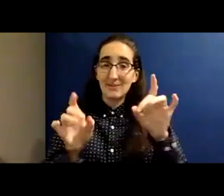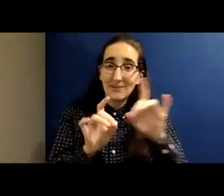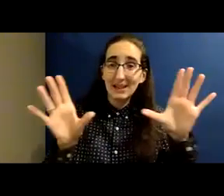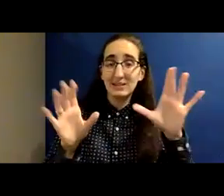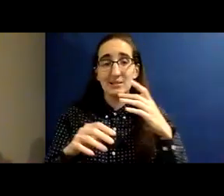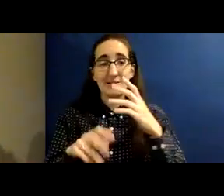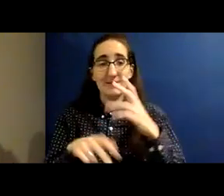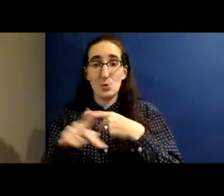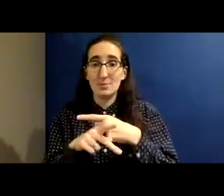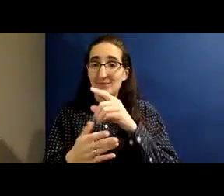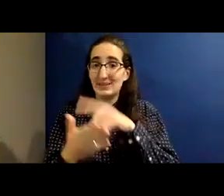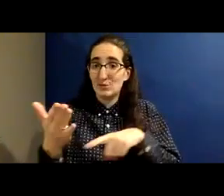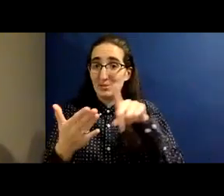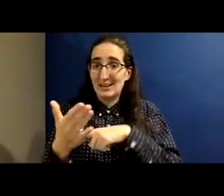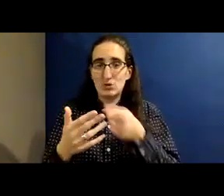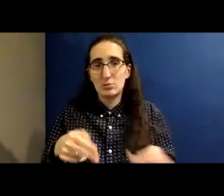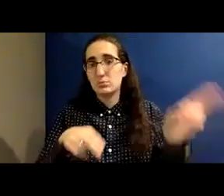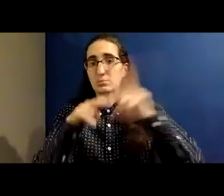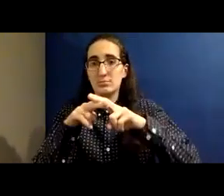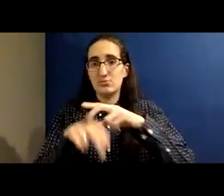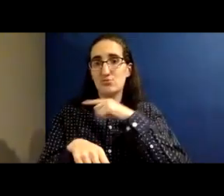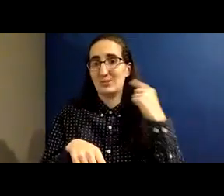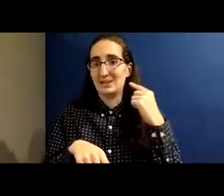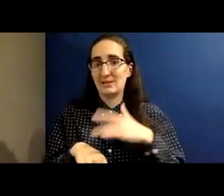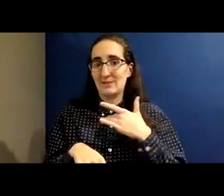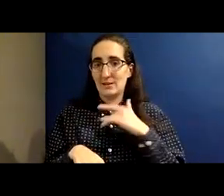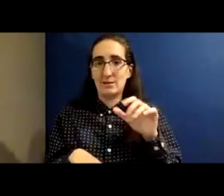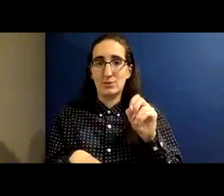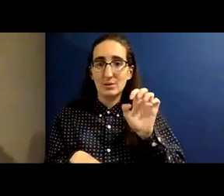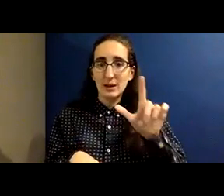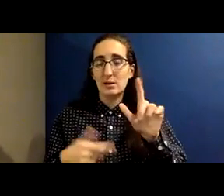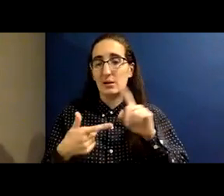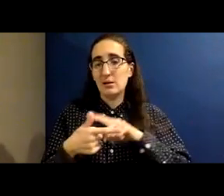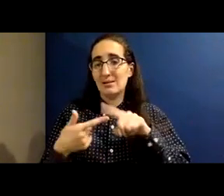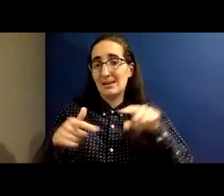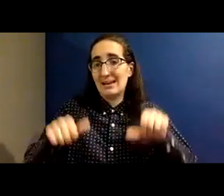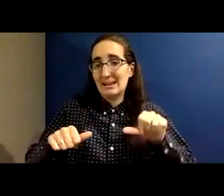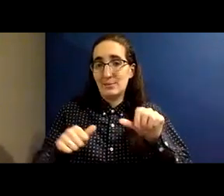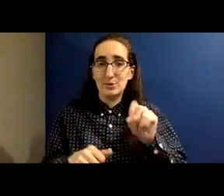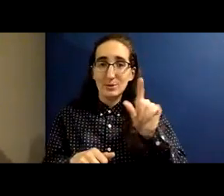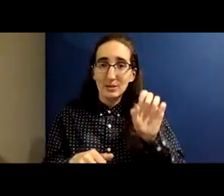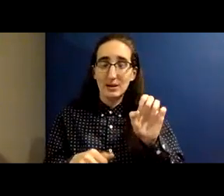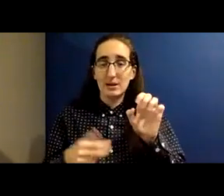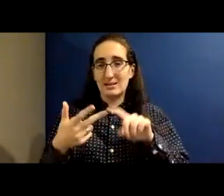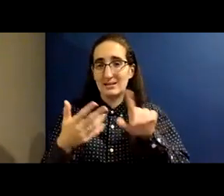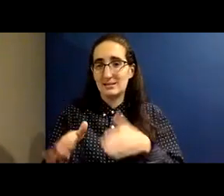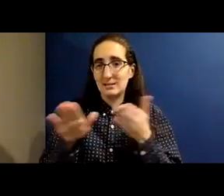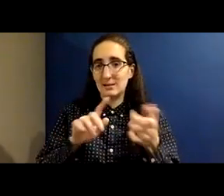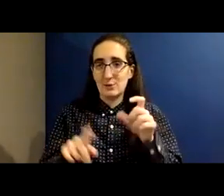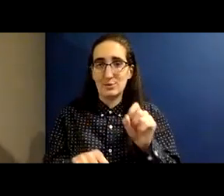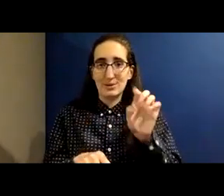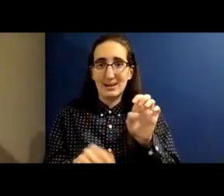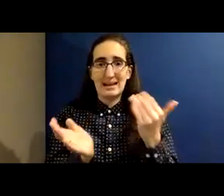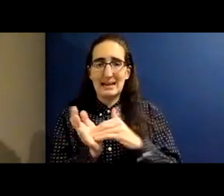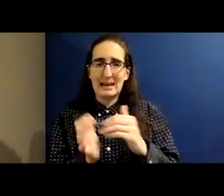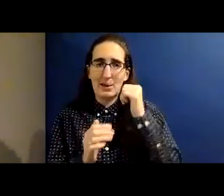forms of discrimination are at greater risk of feeling suicidal, attempting suicide, and dying by suicide. So again, not going to go